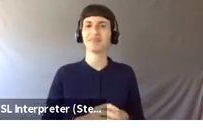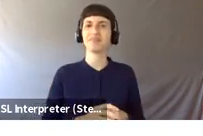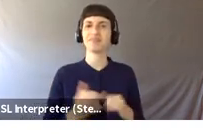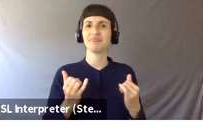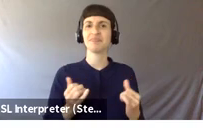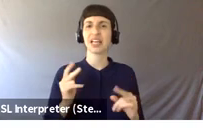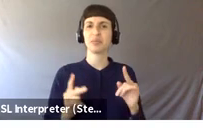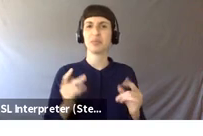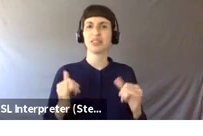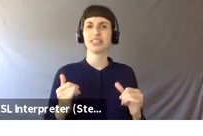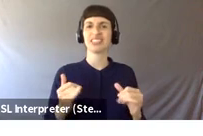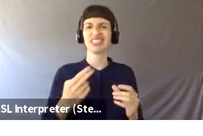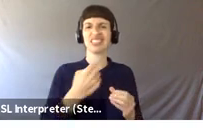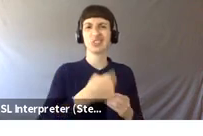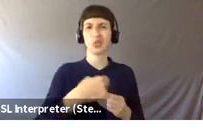the room.